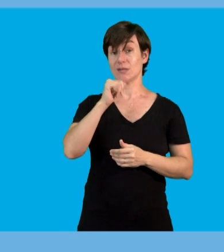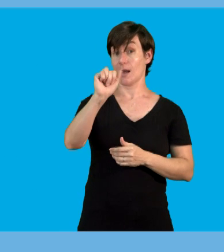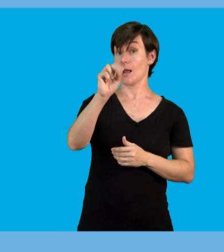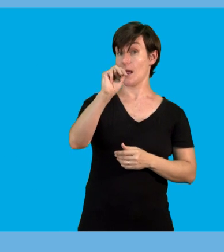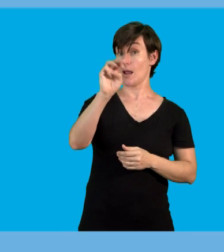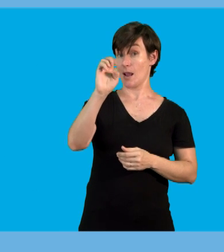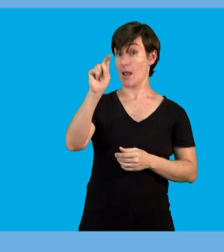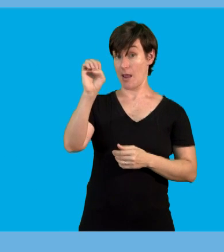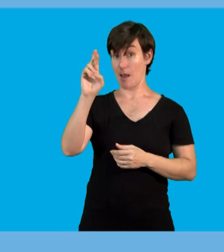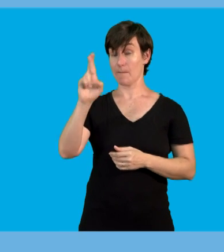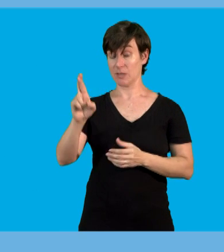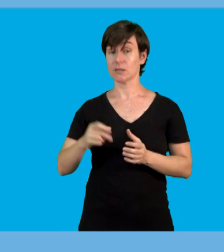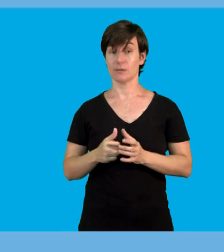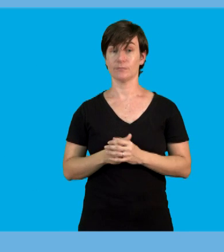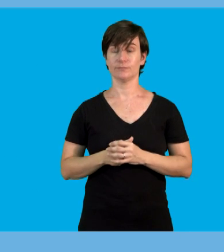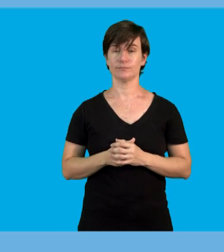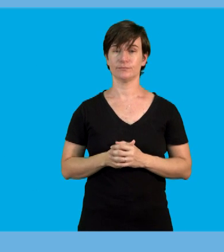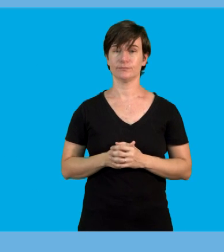the ammeter.